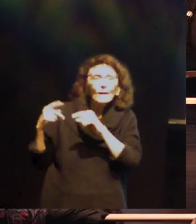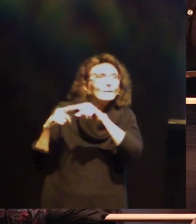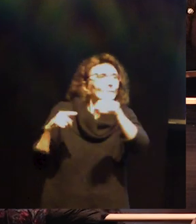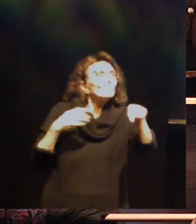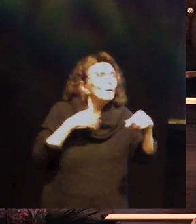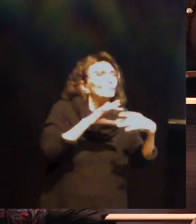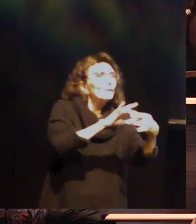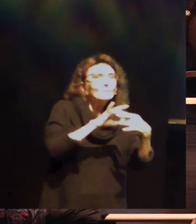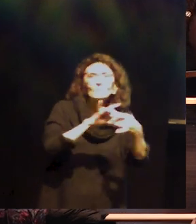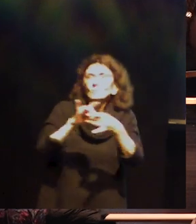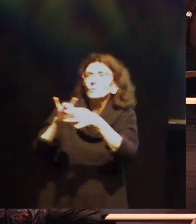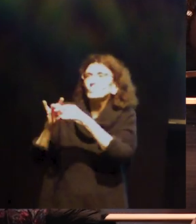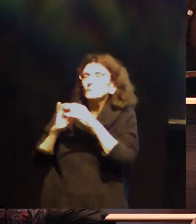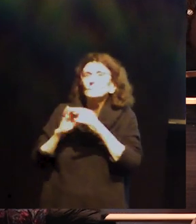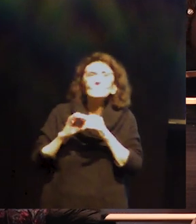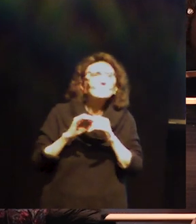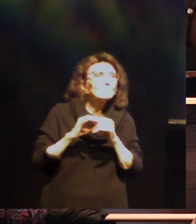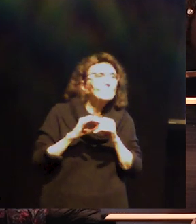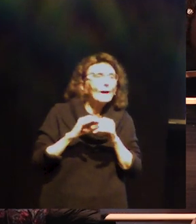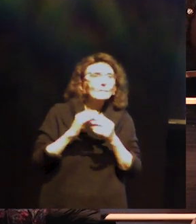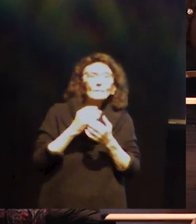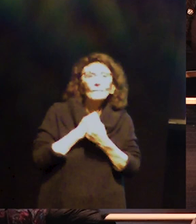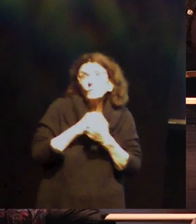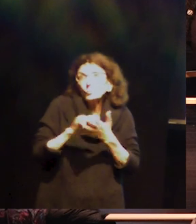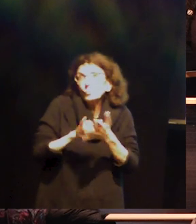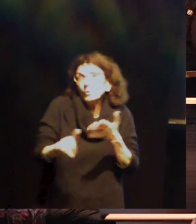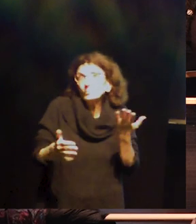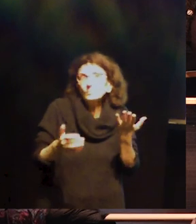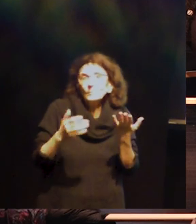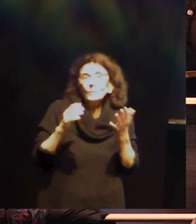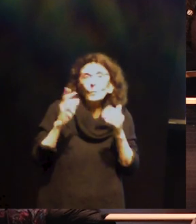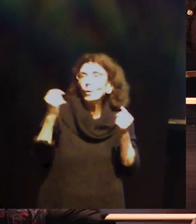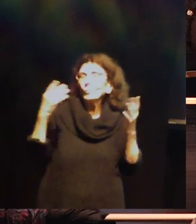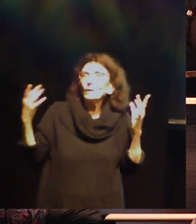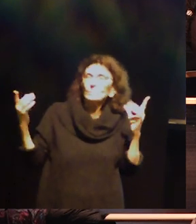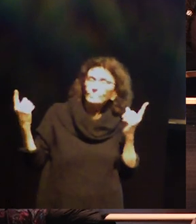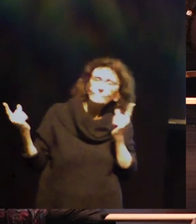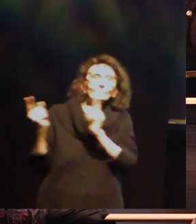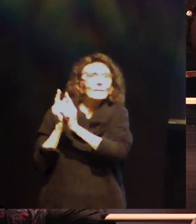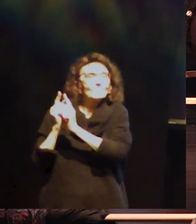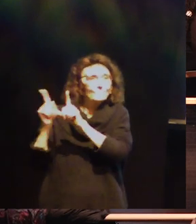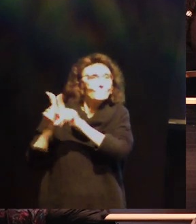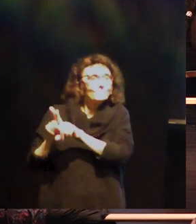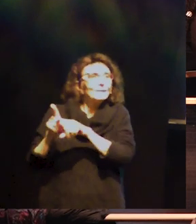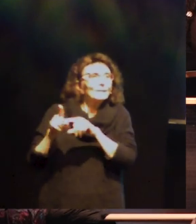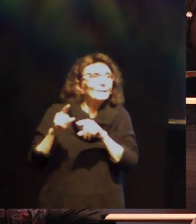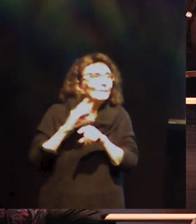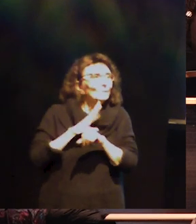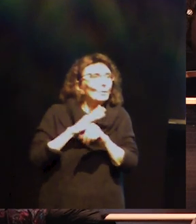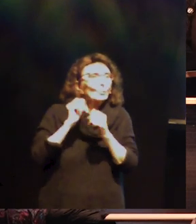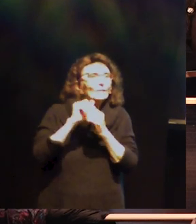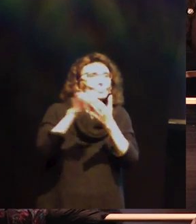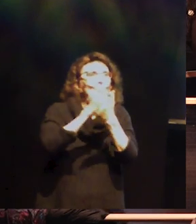these relationships, and also to New York, you know, and also to the place that brought us together. And it's really cool to have this screening with New Yorkers because